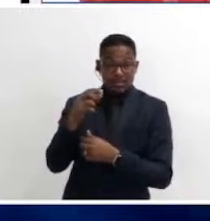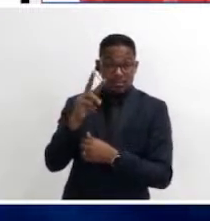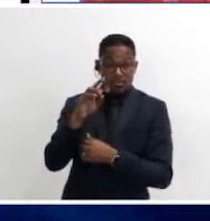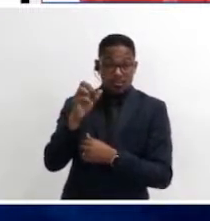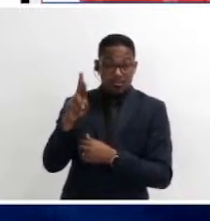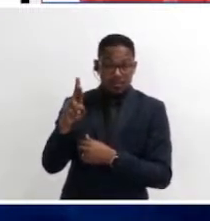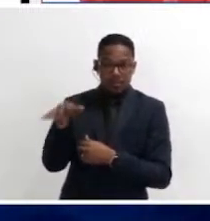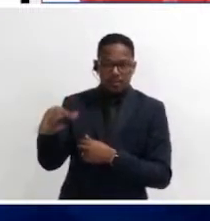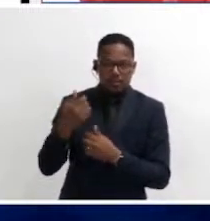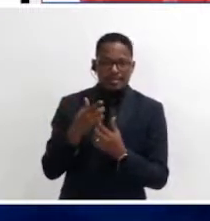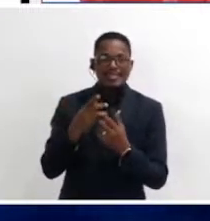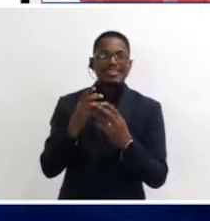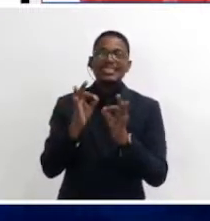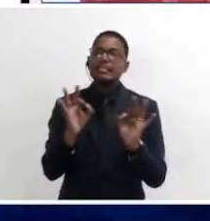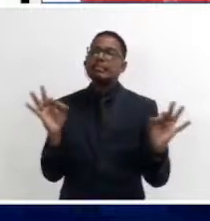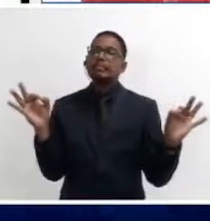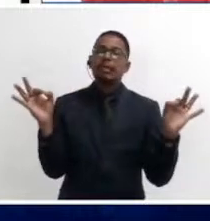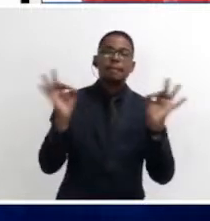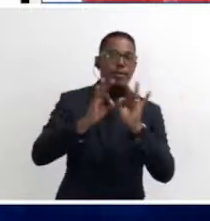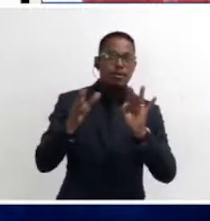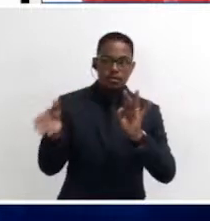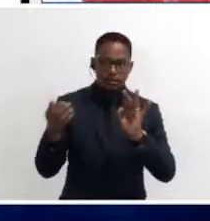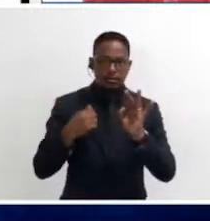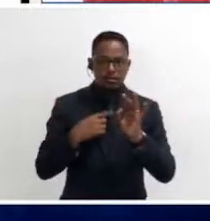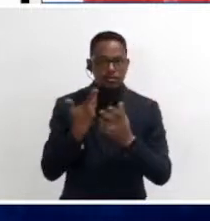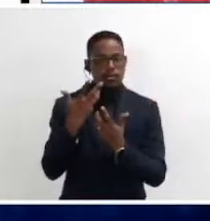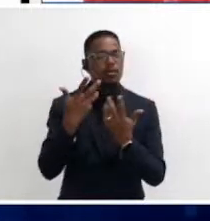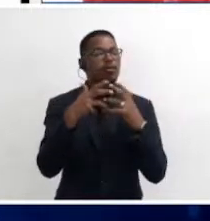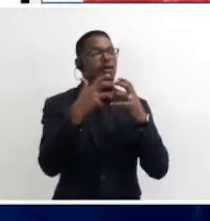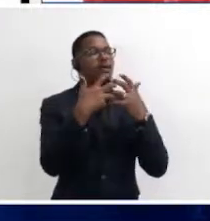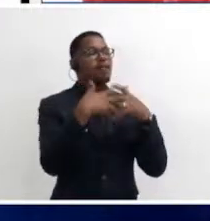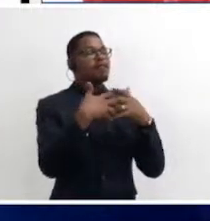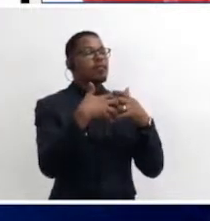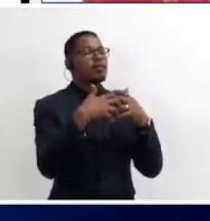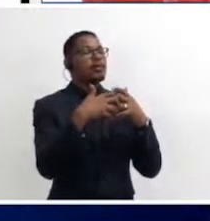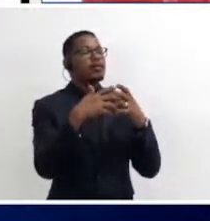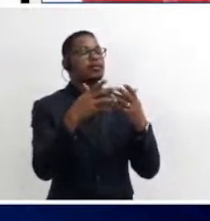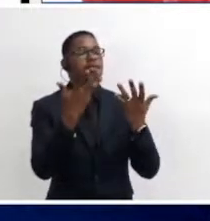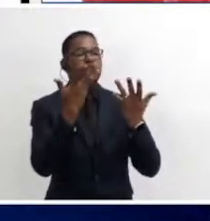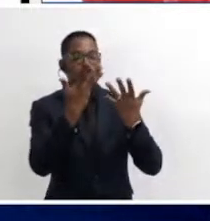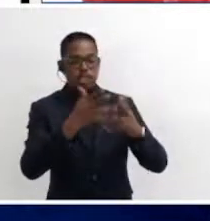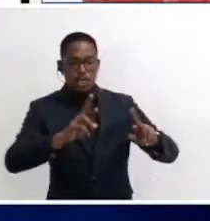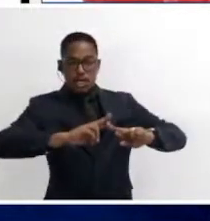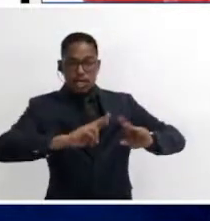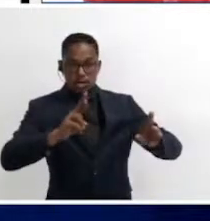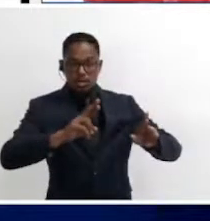the packaging and assembly process.